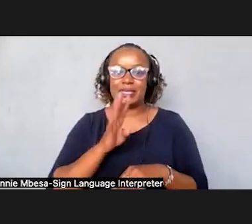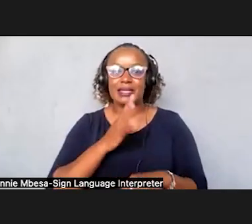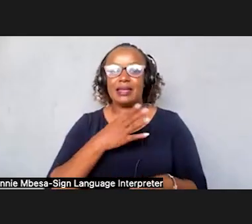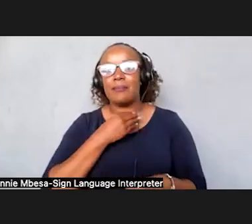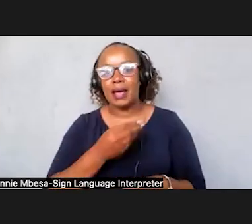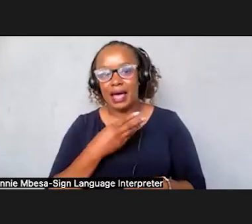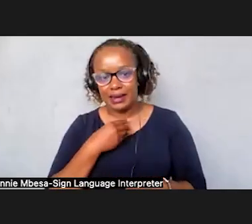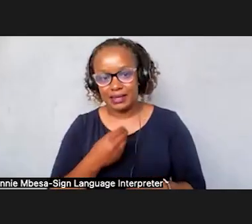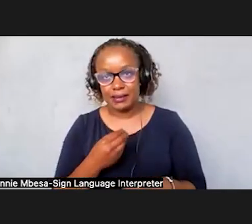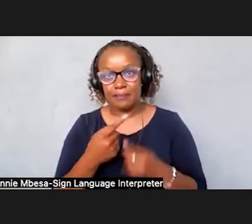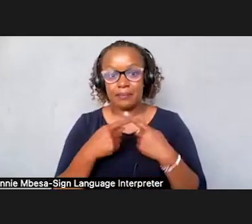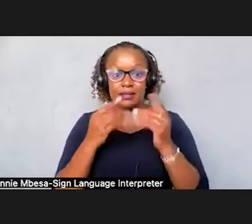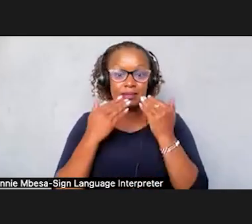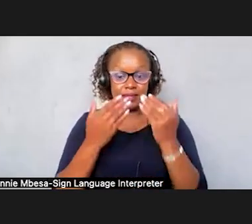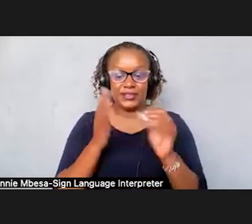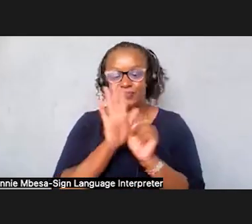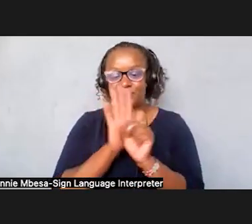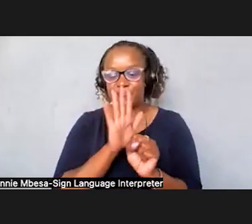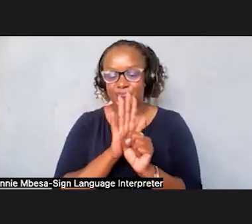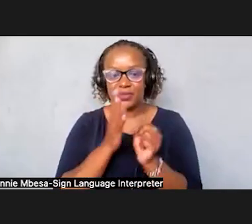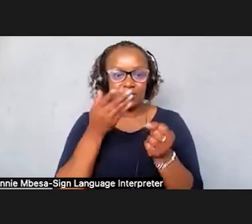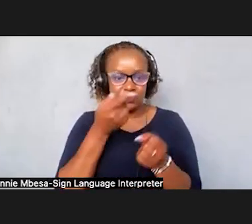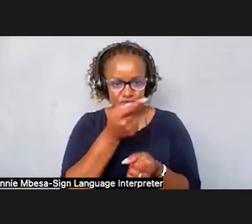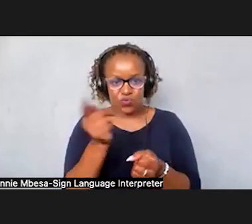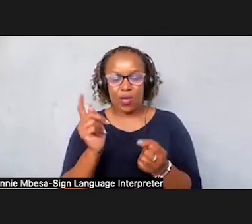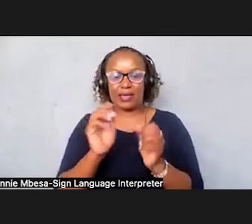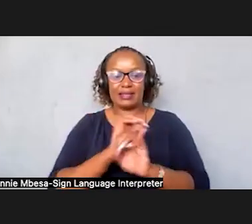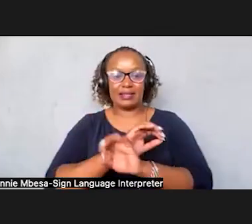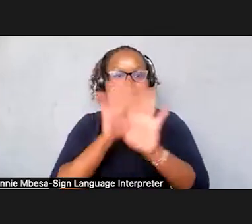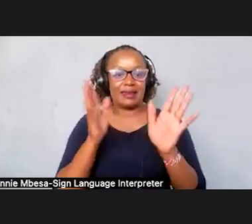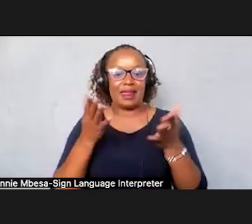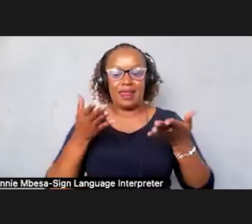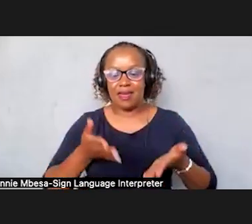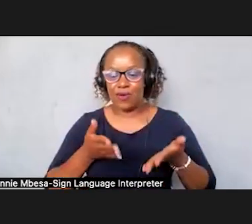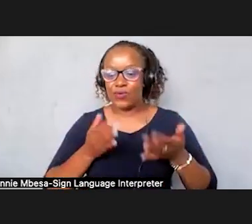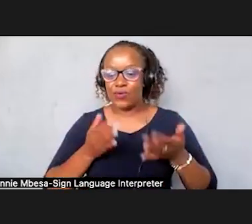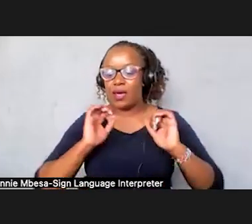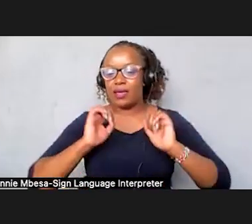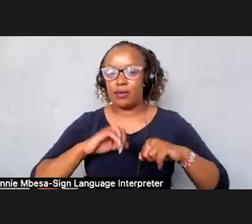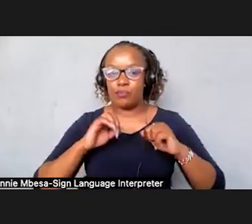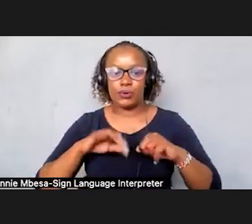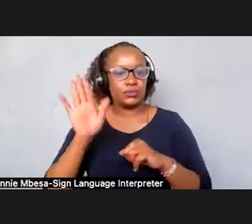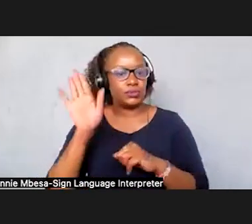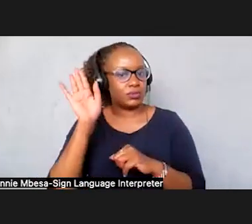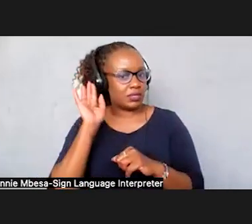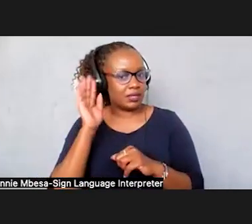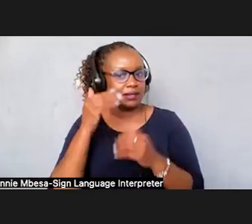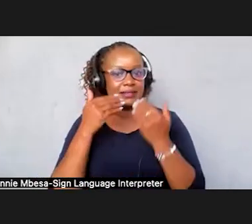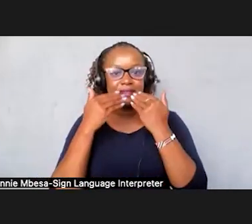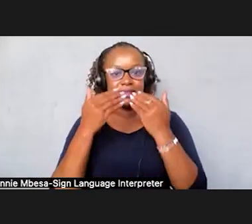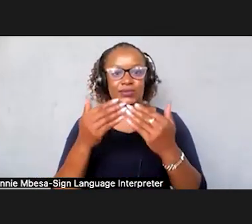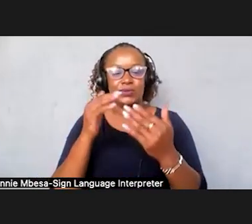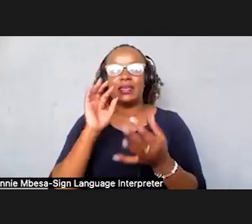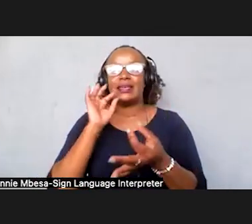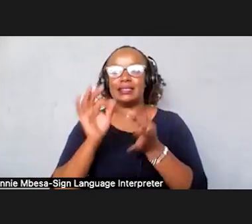very much, Malet. You were more clearer now. At least we were able to hear. And thank you for the interpreter. We